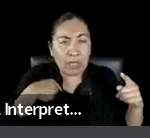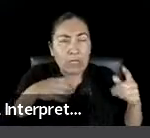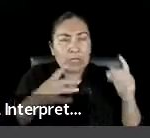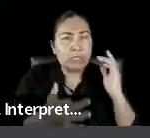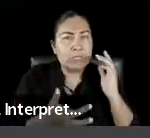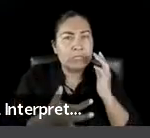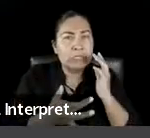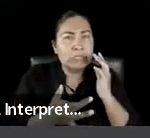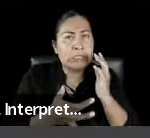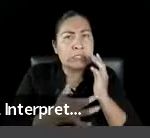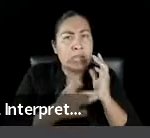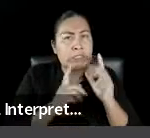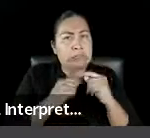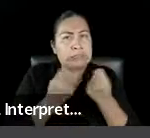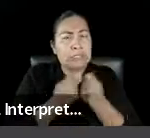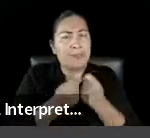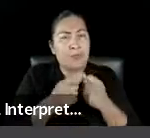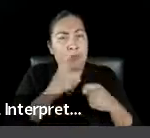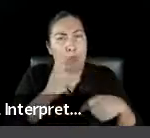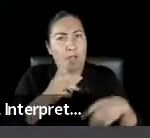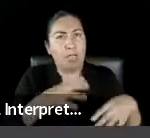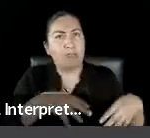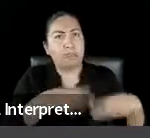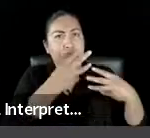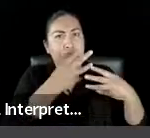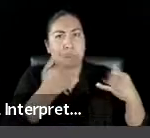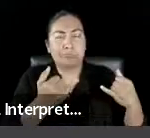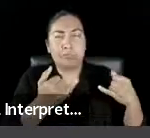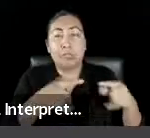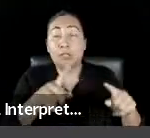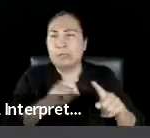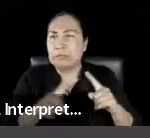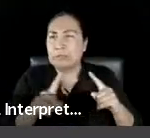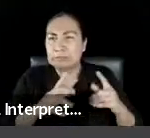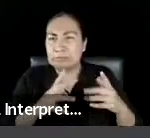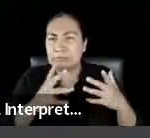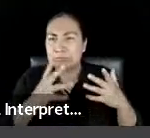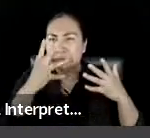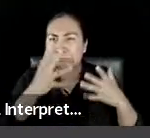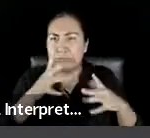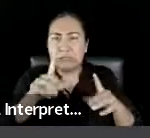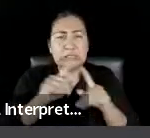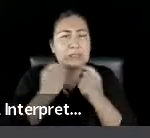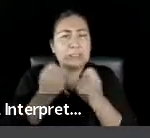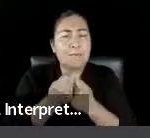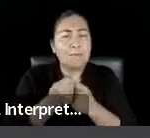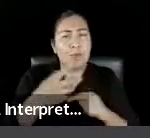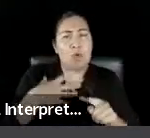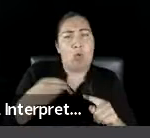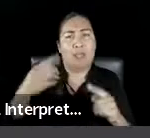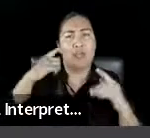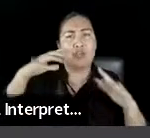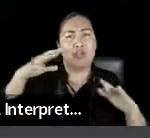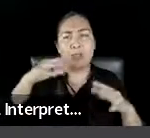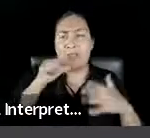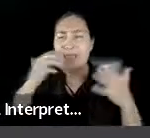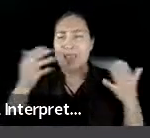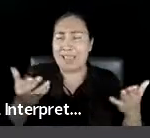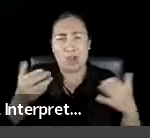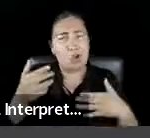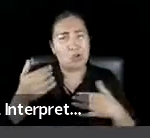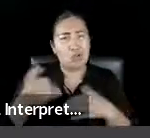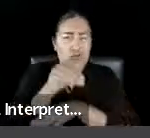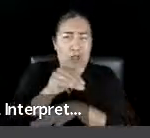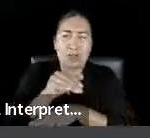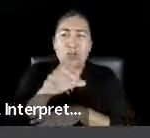will be pulling up the film here in just a second, but unfortunately, the team from White Noise wasn't able to be here this evening. So I'm going to go ahead and